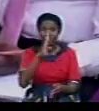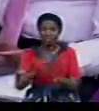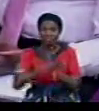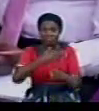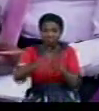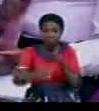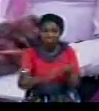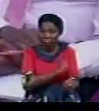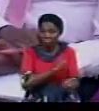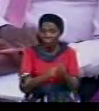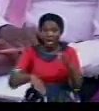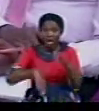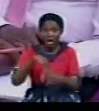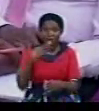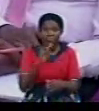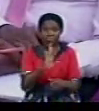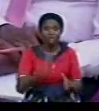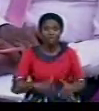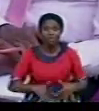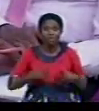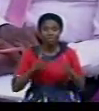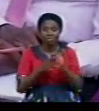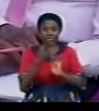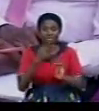life health